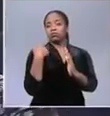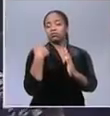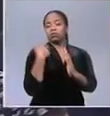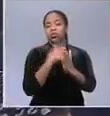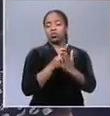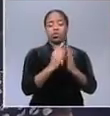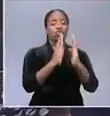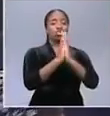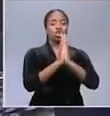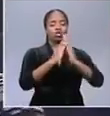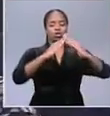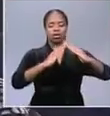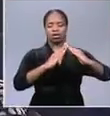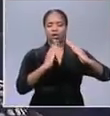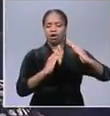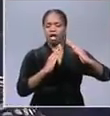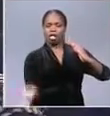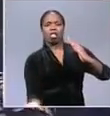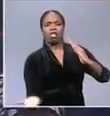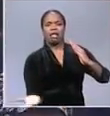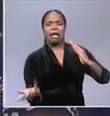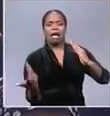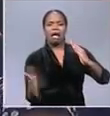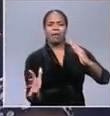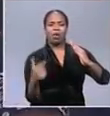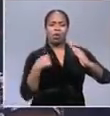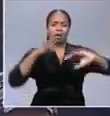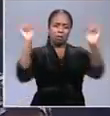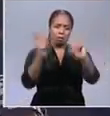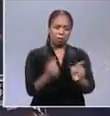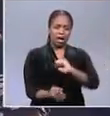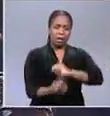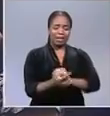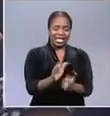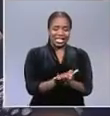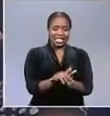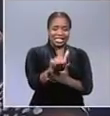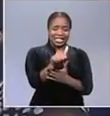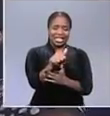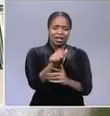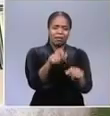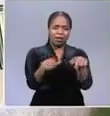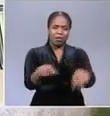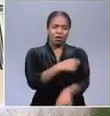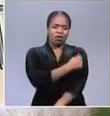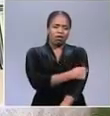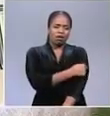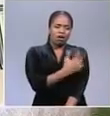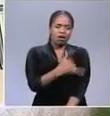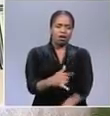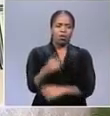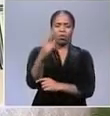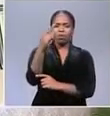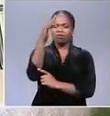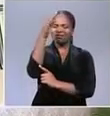when a wall at the Pentecostal Holiness Church caved in during a storm. 16 other people were injured. Now, the KwaZulu-Natal provincial government